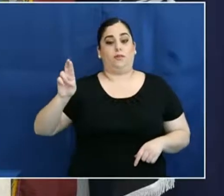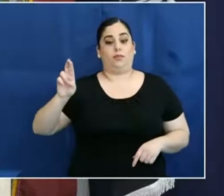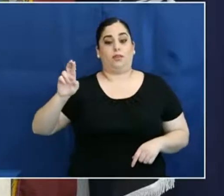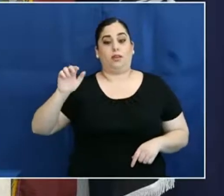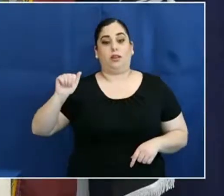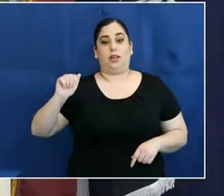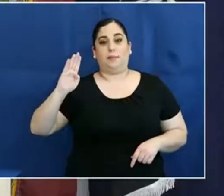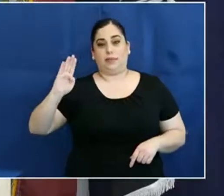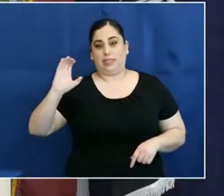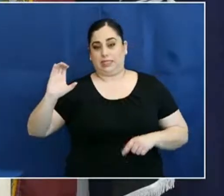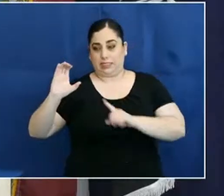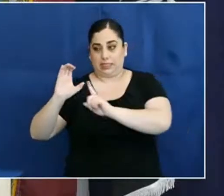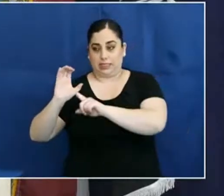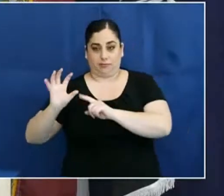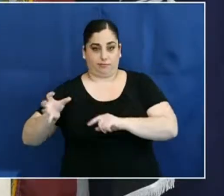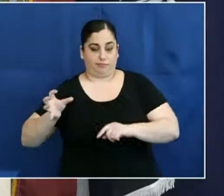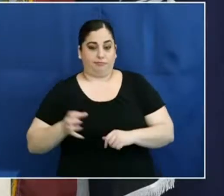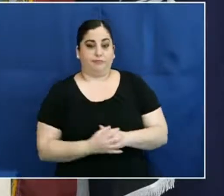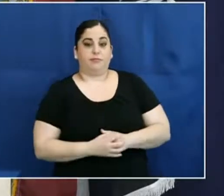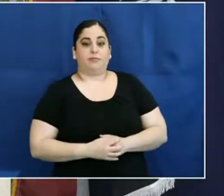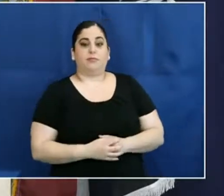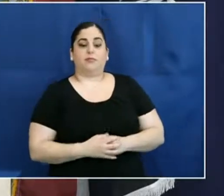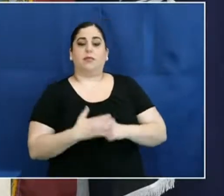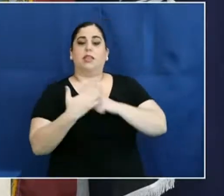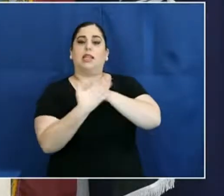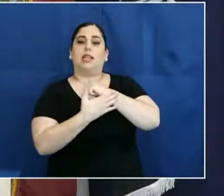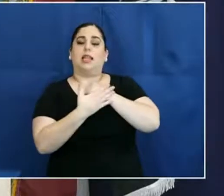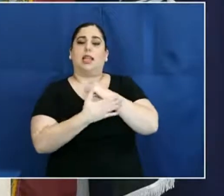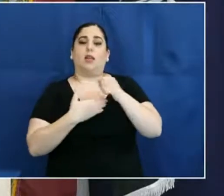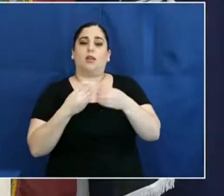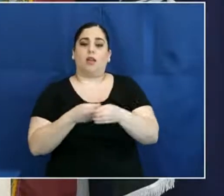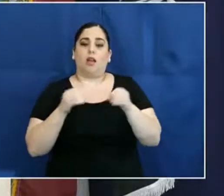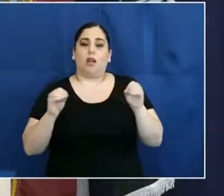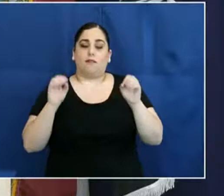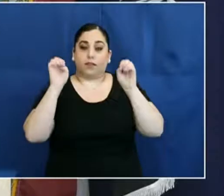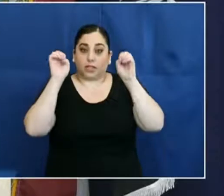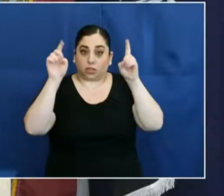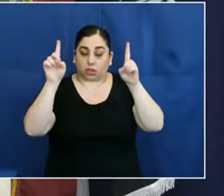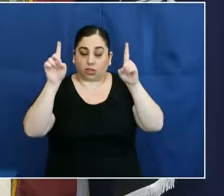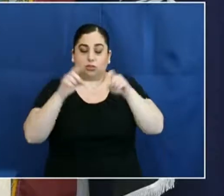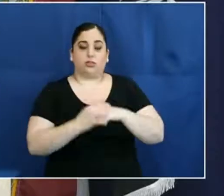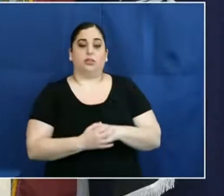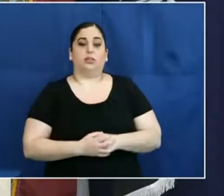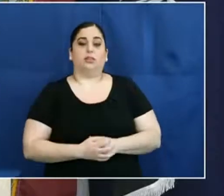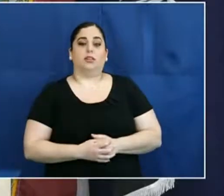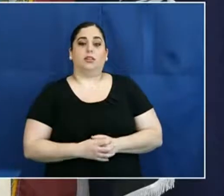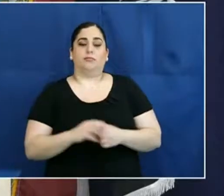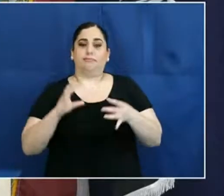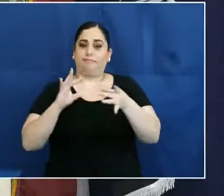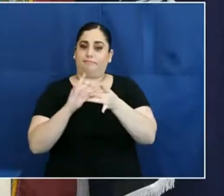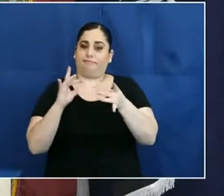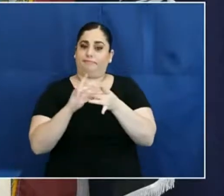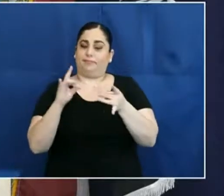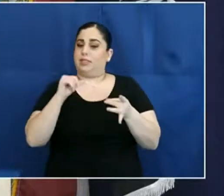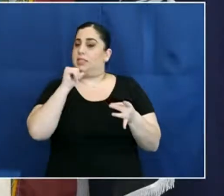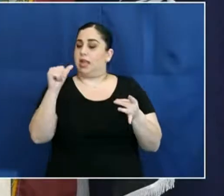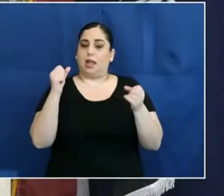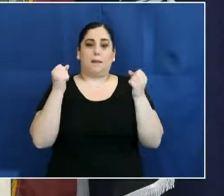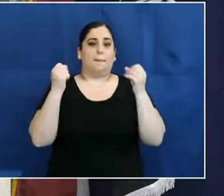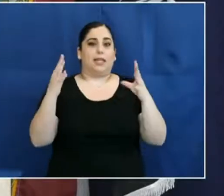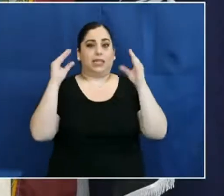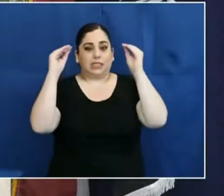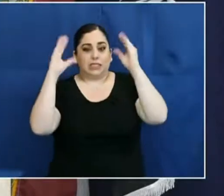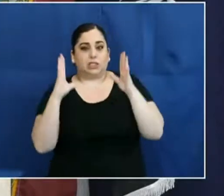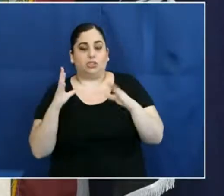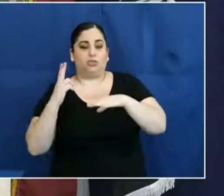is, the County Office of Education says they're seeing low numbers of teachers using the Viva portal to get vaccinated.